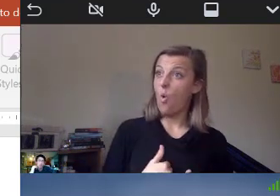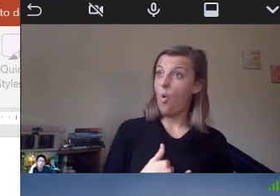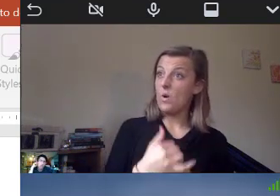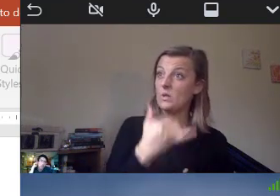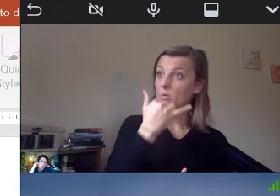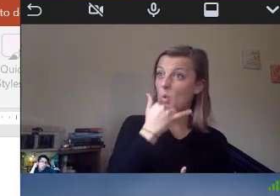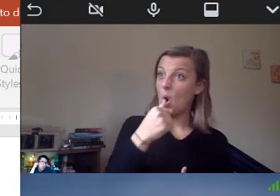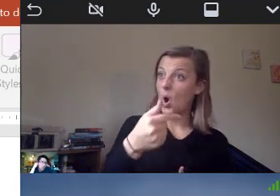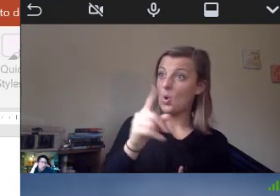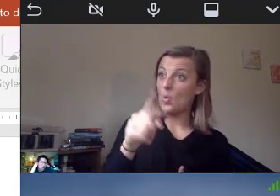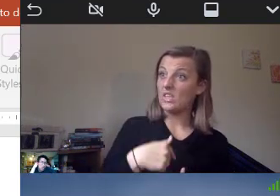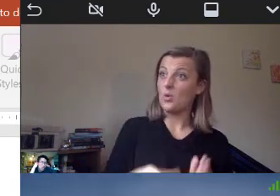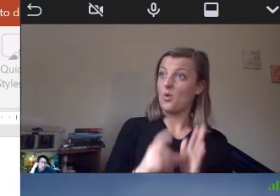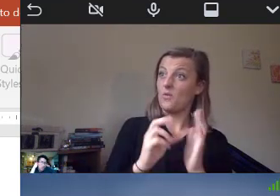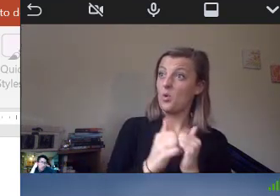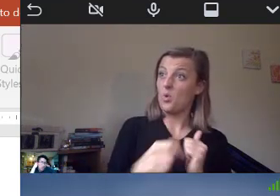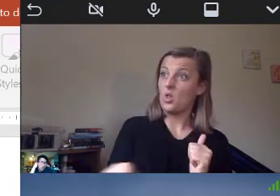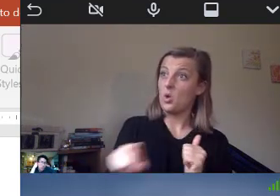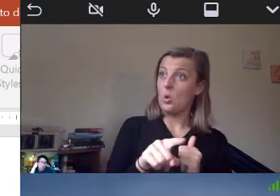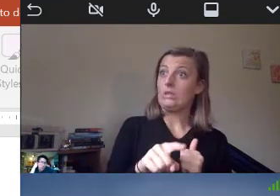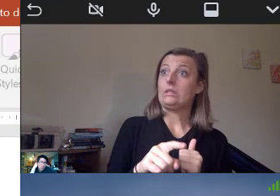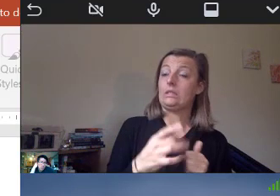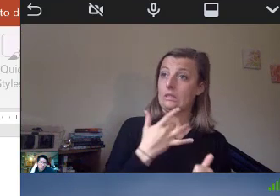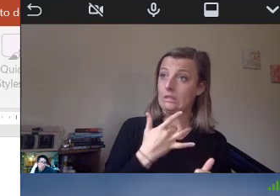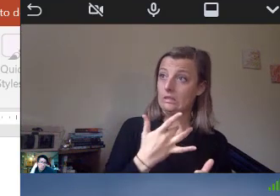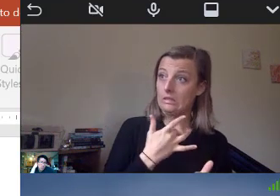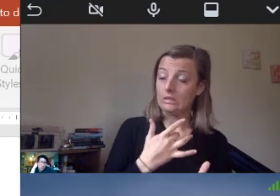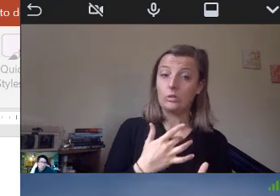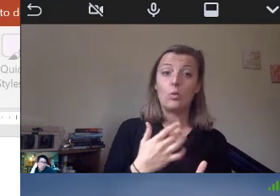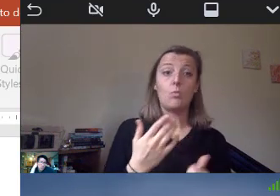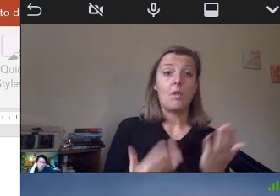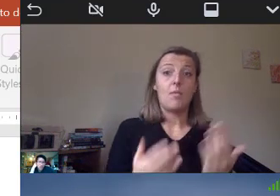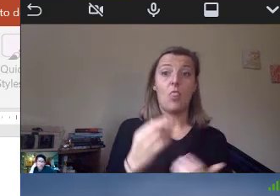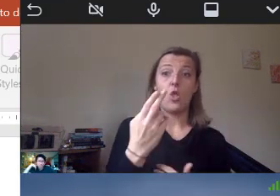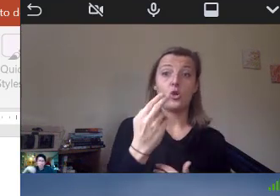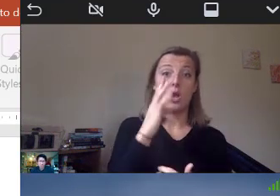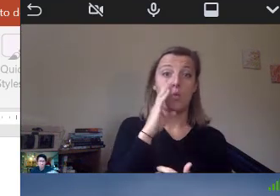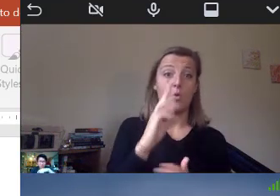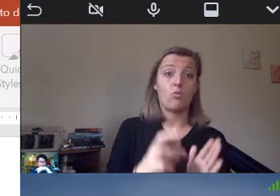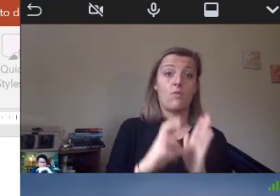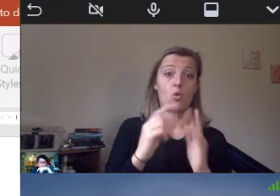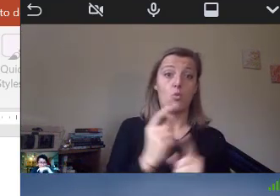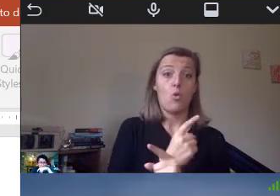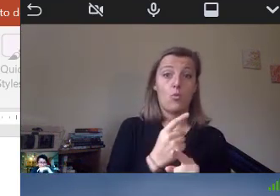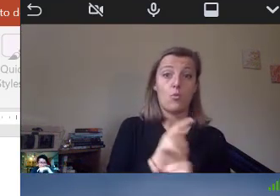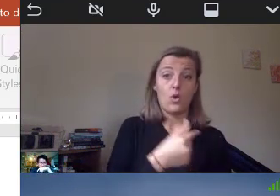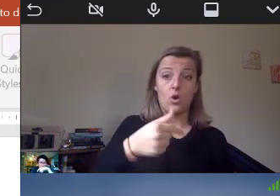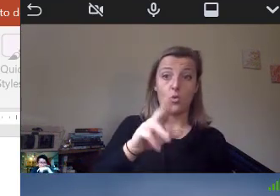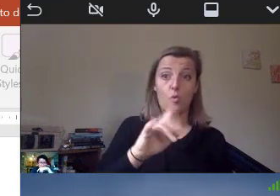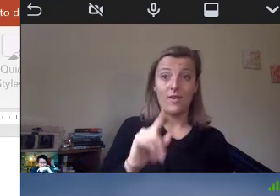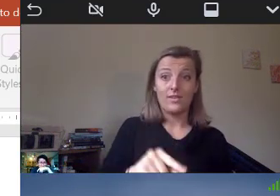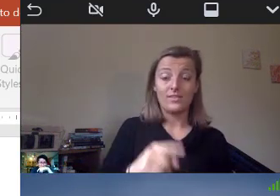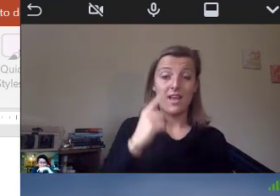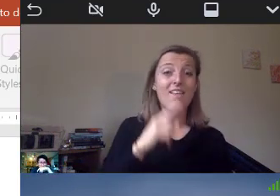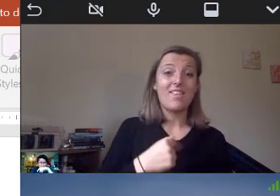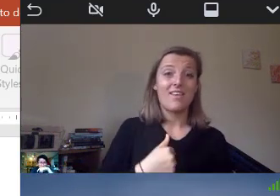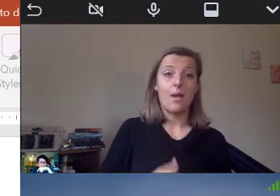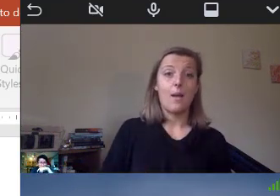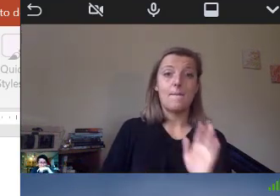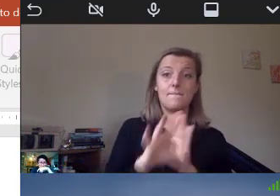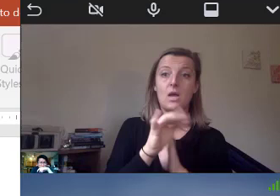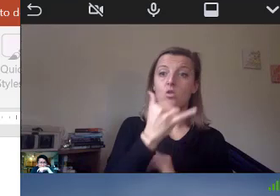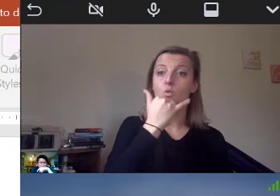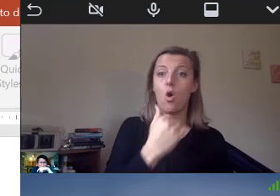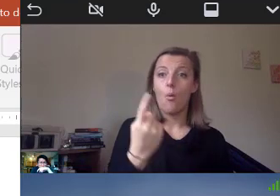go over the right quiz then, because it looks like I picked the wrong one. All right. Sorry about that. I had a couple questions on this last quiz.